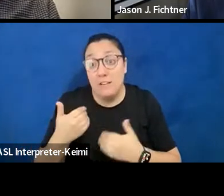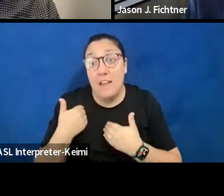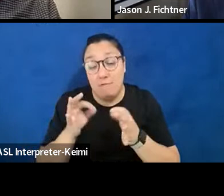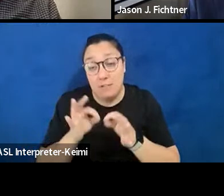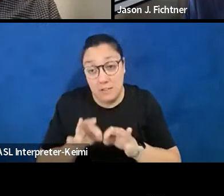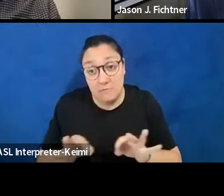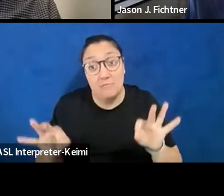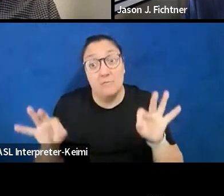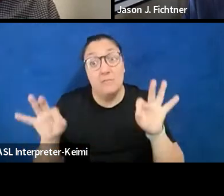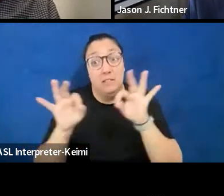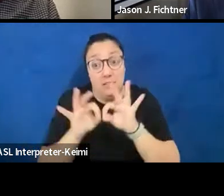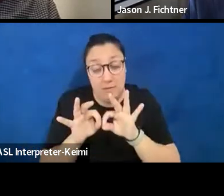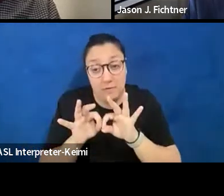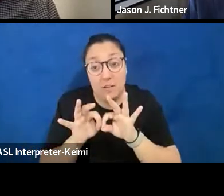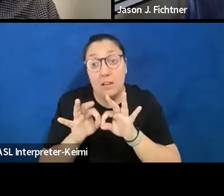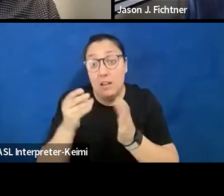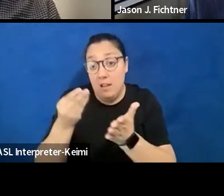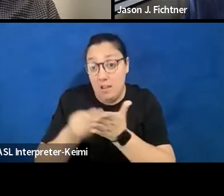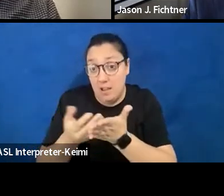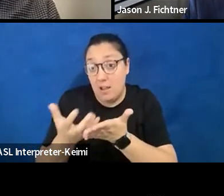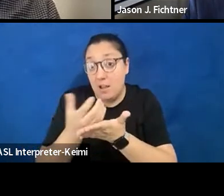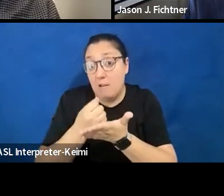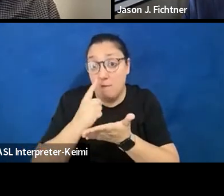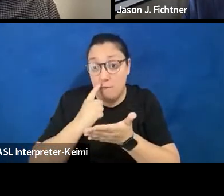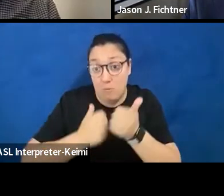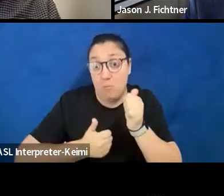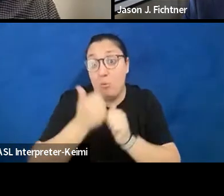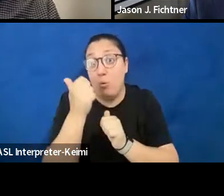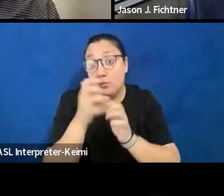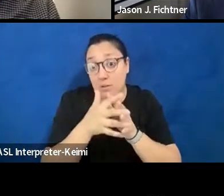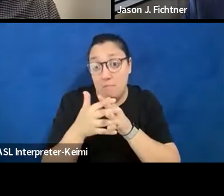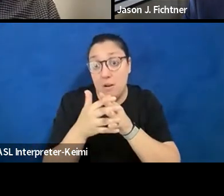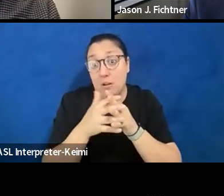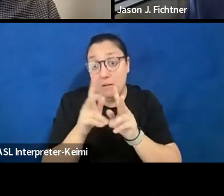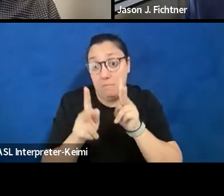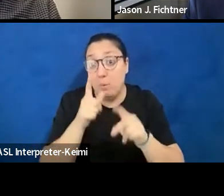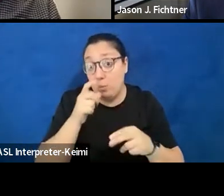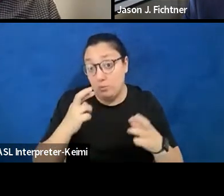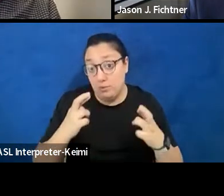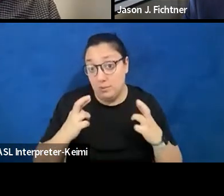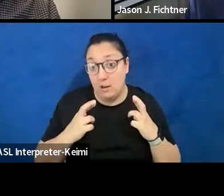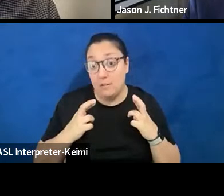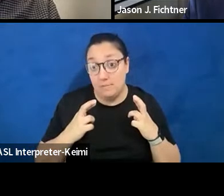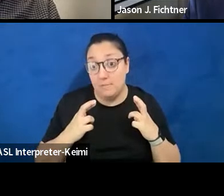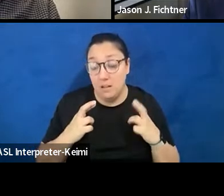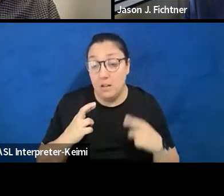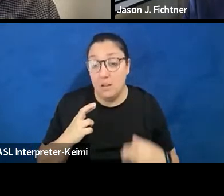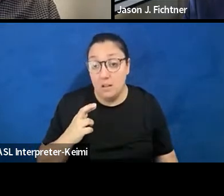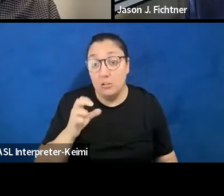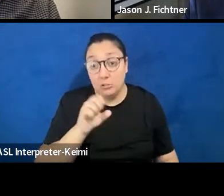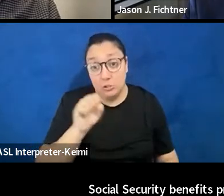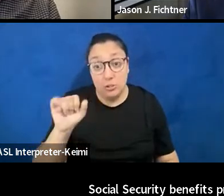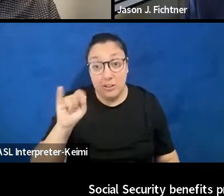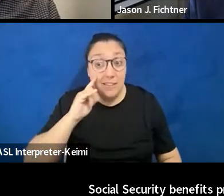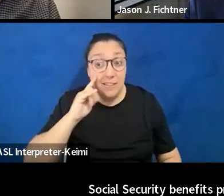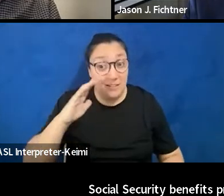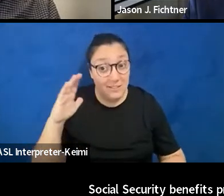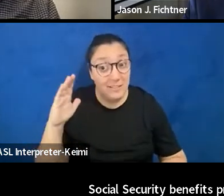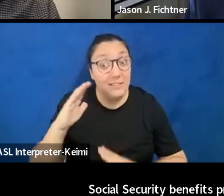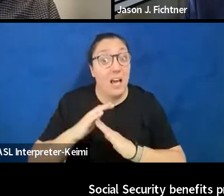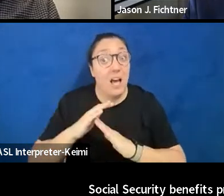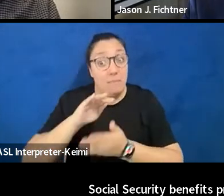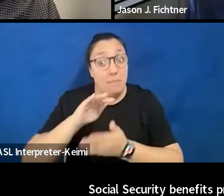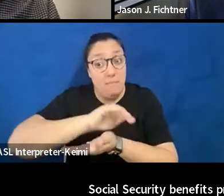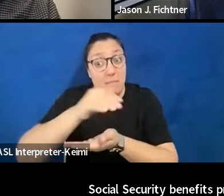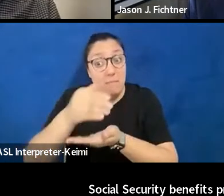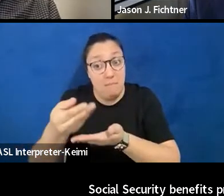source of income for the vast majority of American retirees. Actually, Social Security is the largest portion of